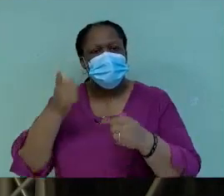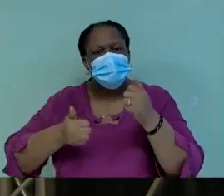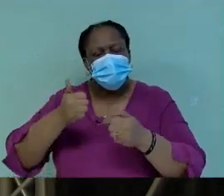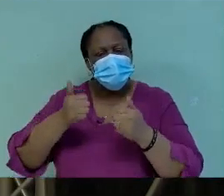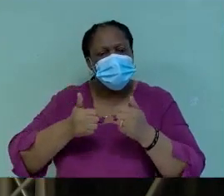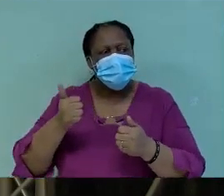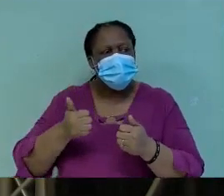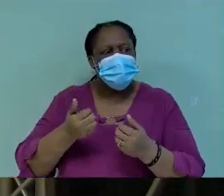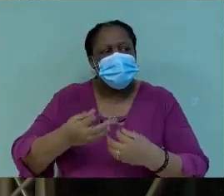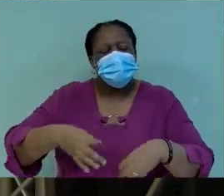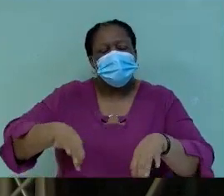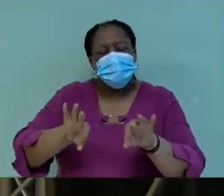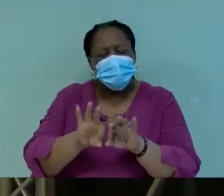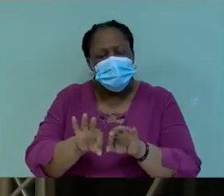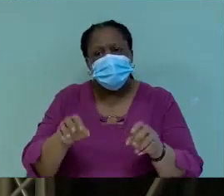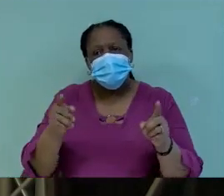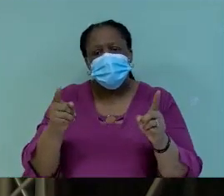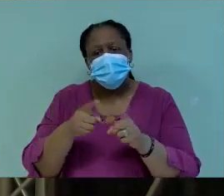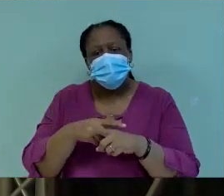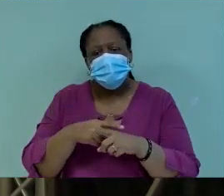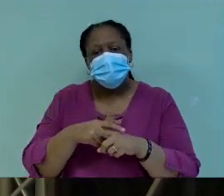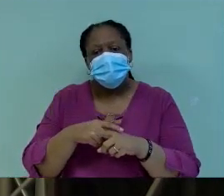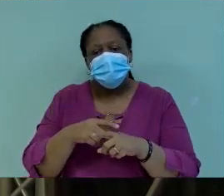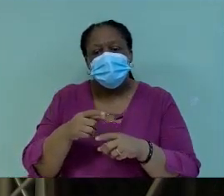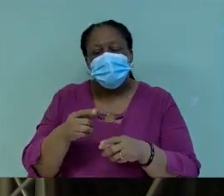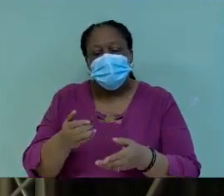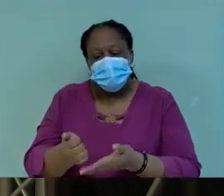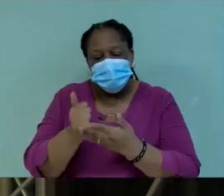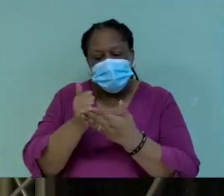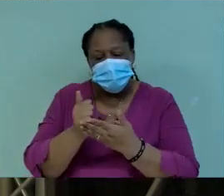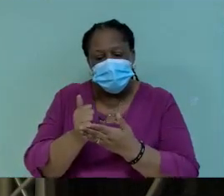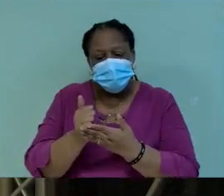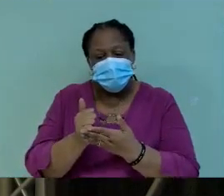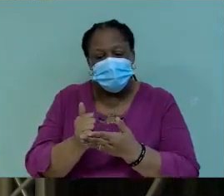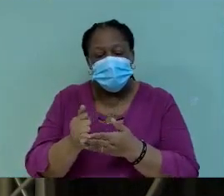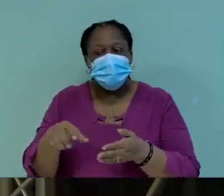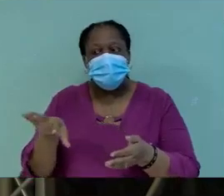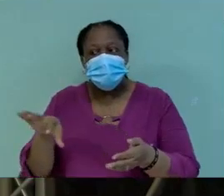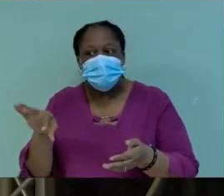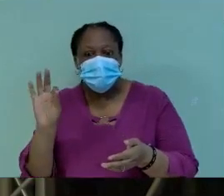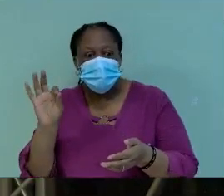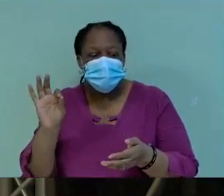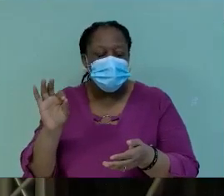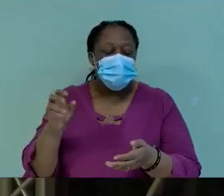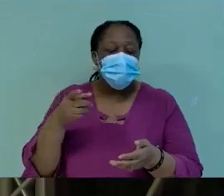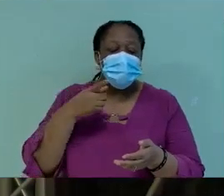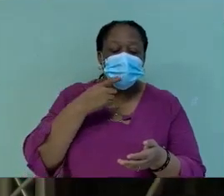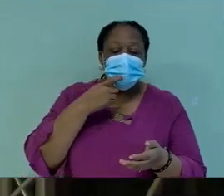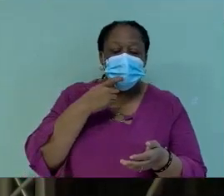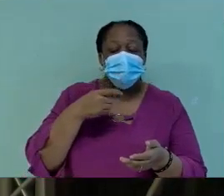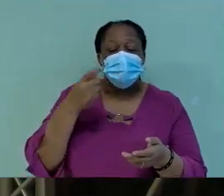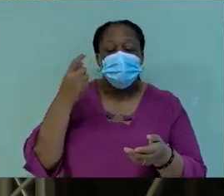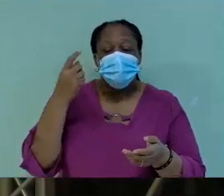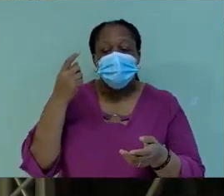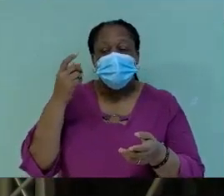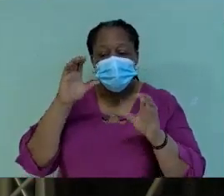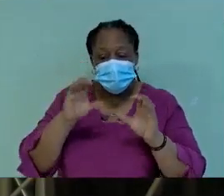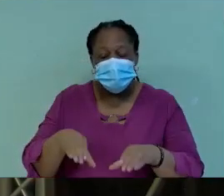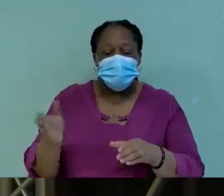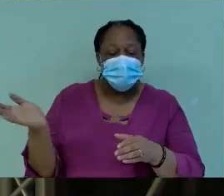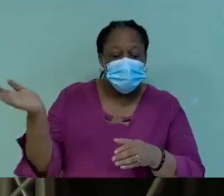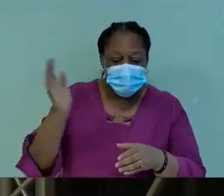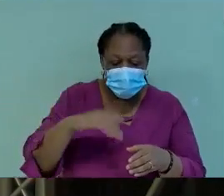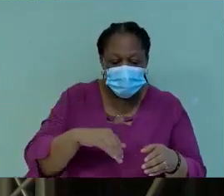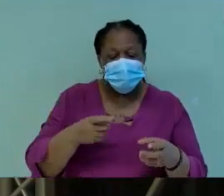service continuity plan, and to identify specific individuals required